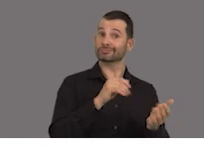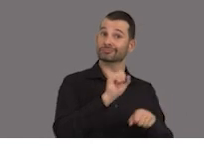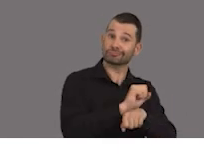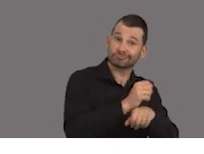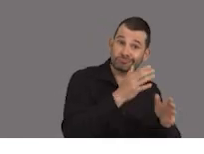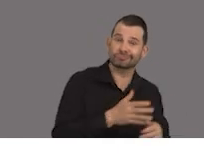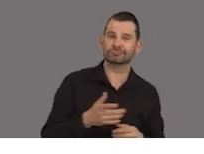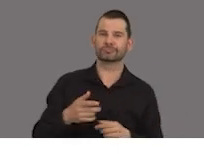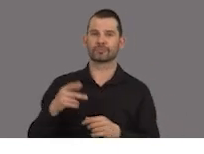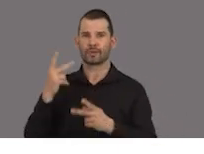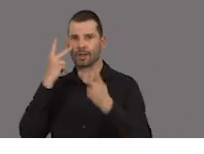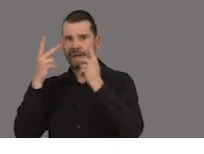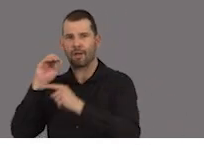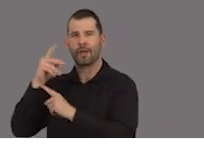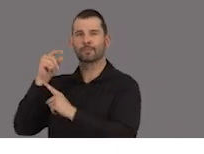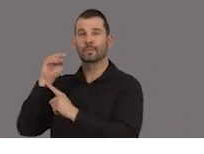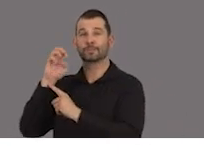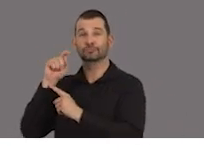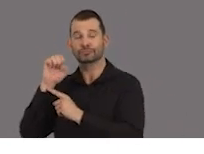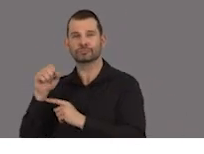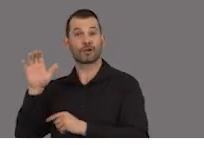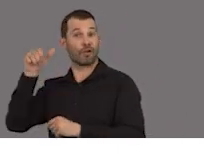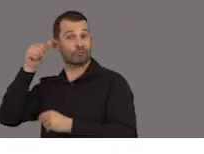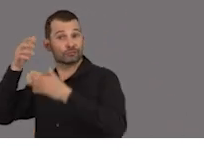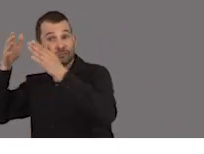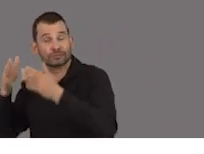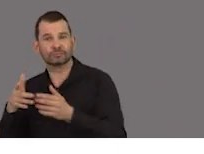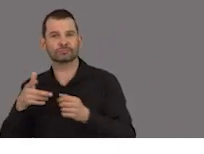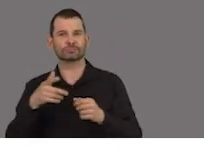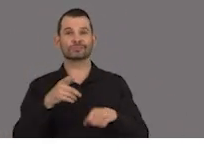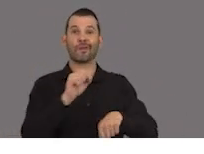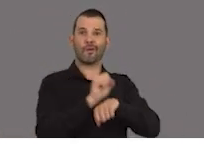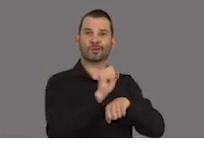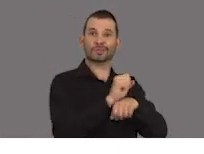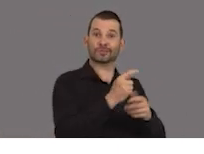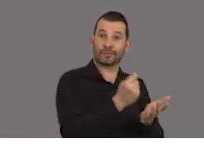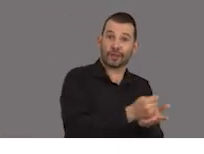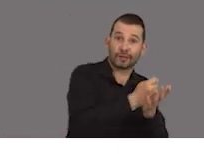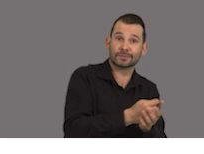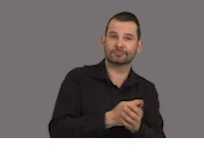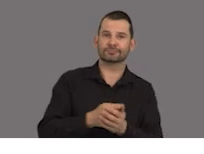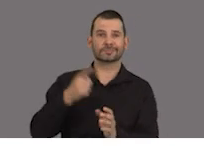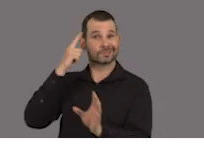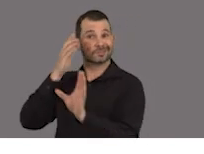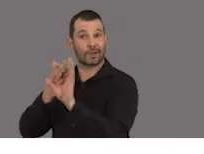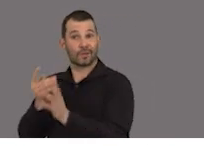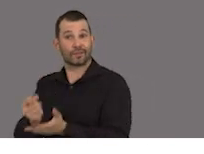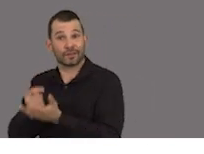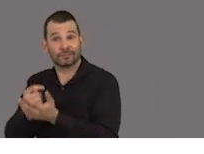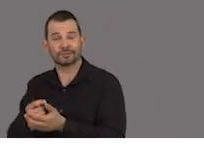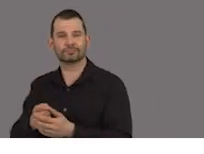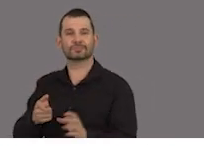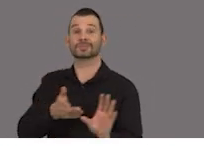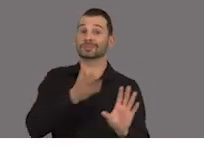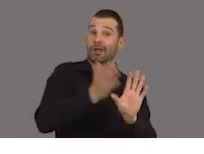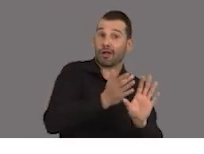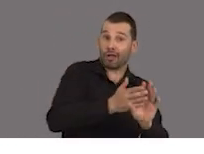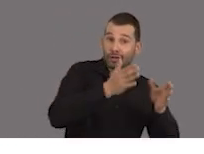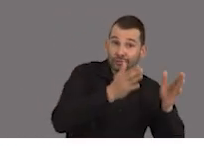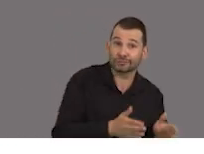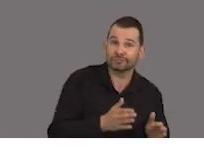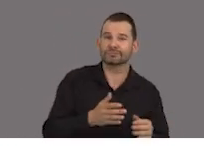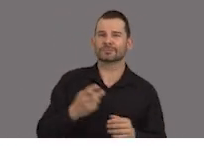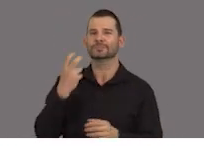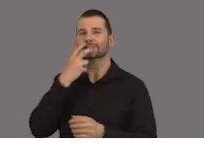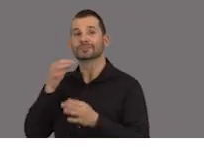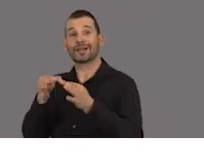nurse practitioners, optometrists, audiologists, occupational therapists, physiotherapists,